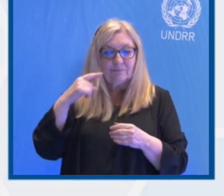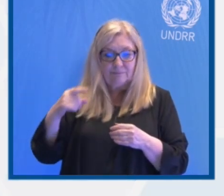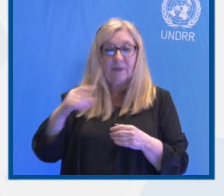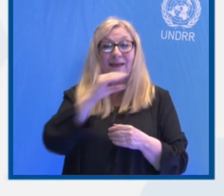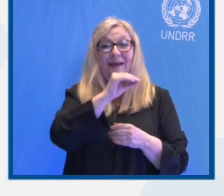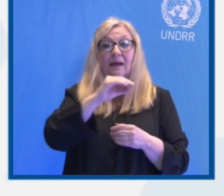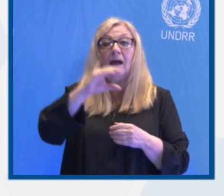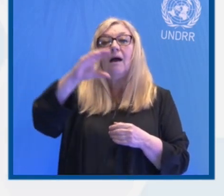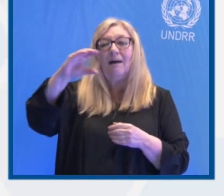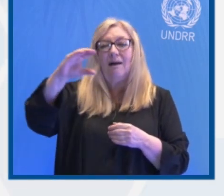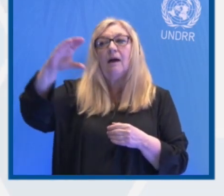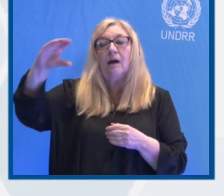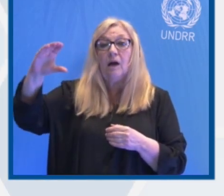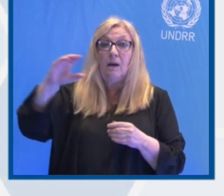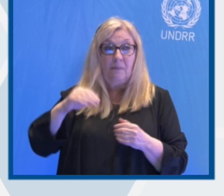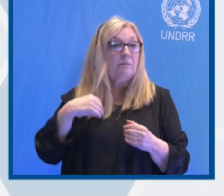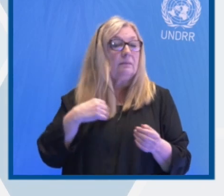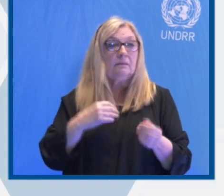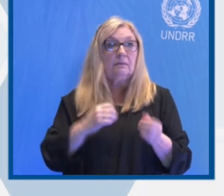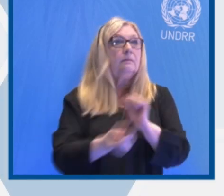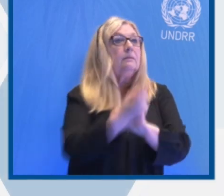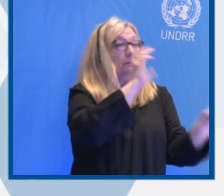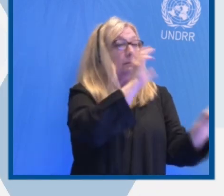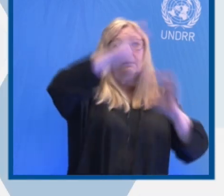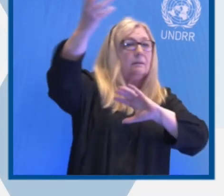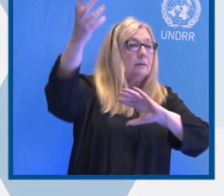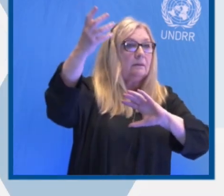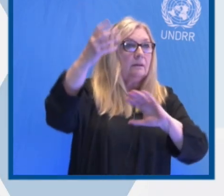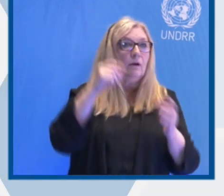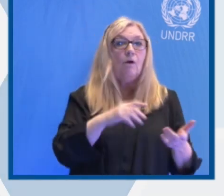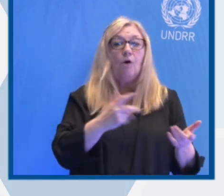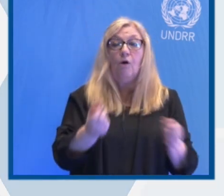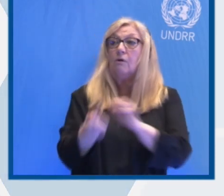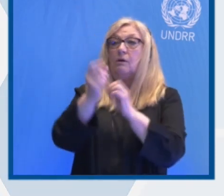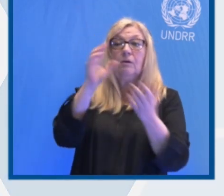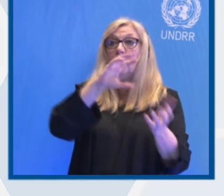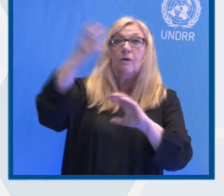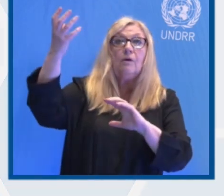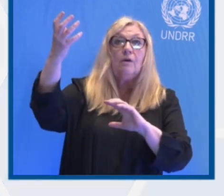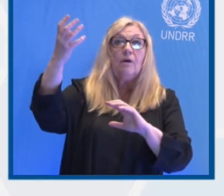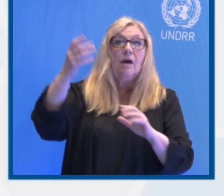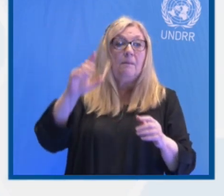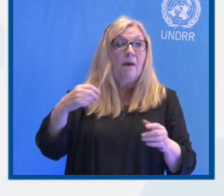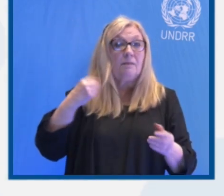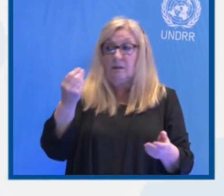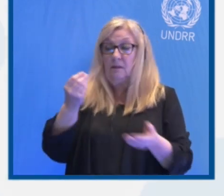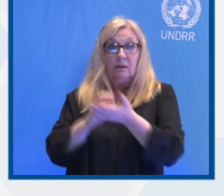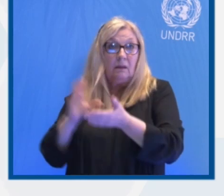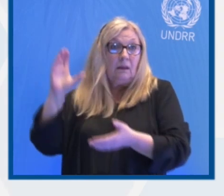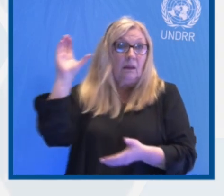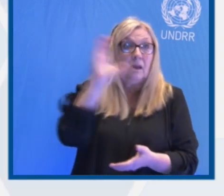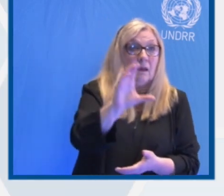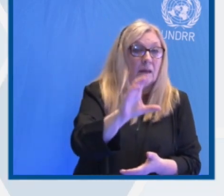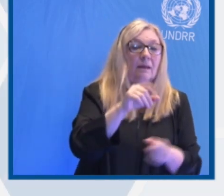we're responding to less of the disasters, and our products become less and less affordable as a result of